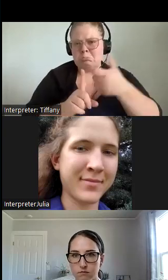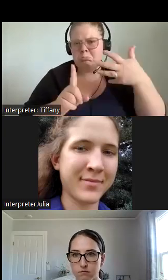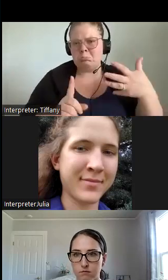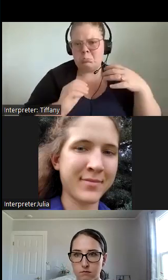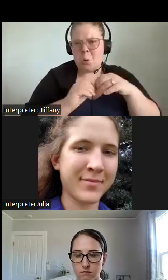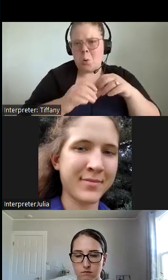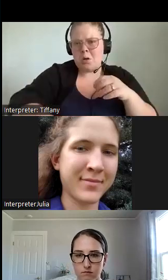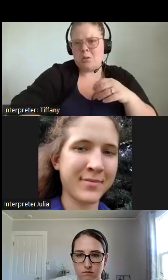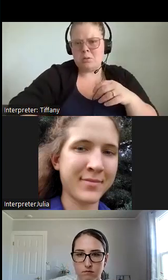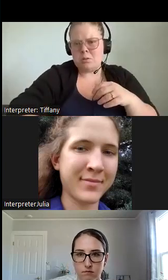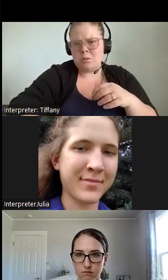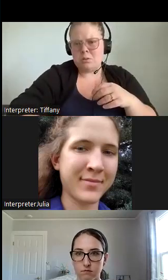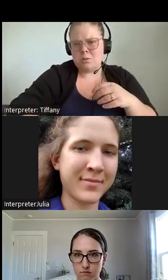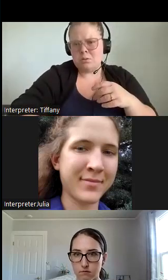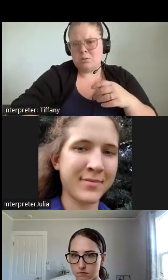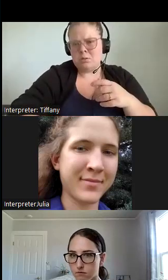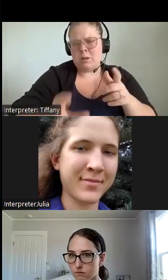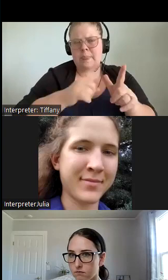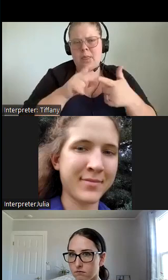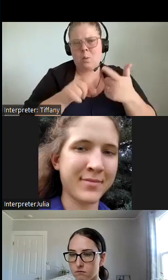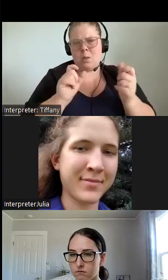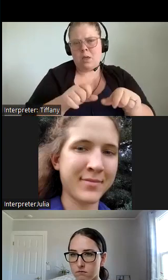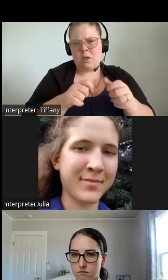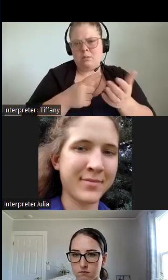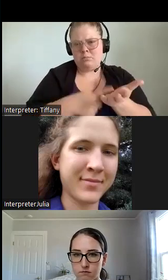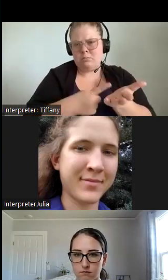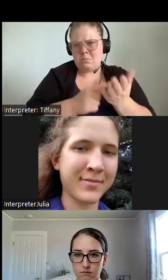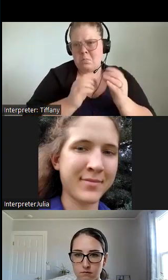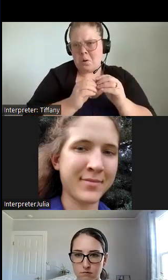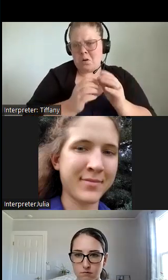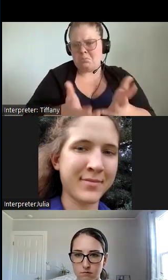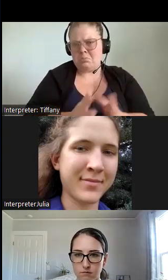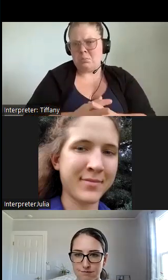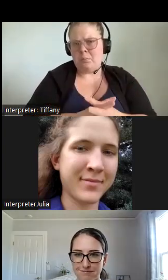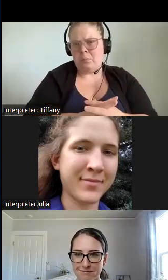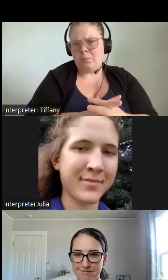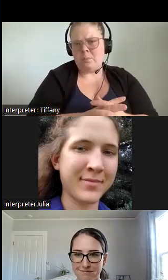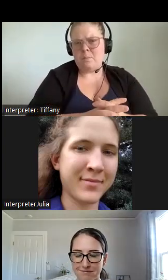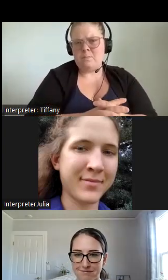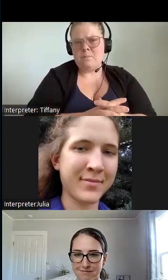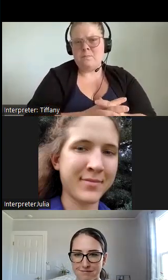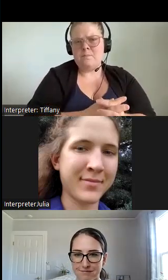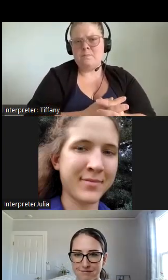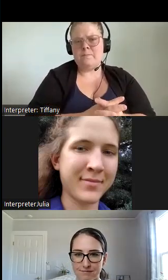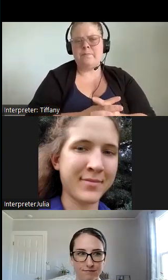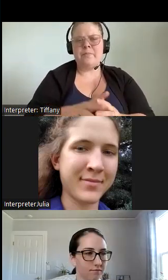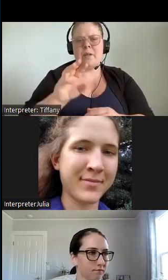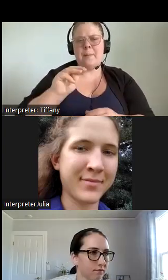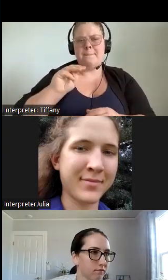I think we can take a look at that. And then a question from Megan,